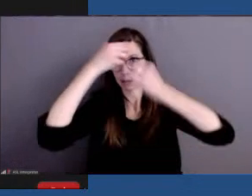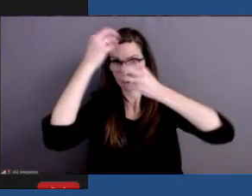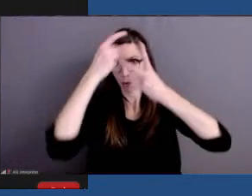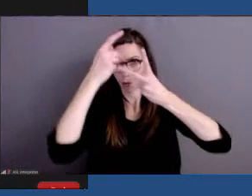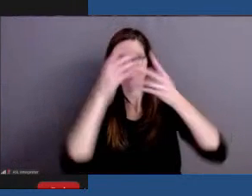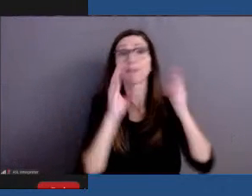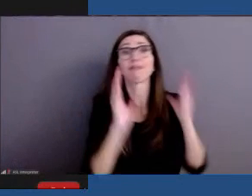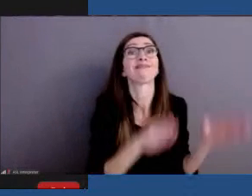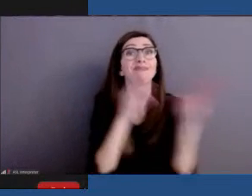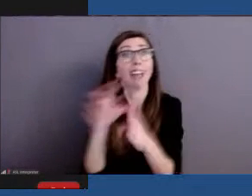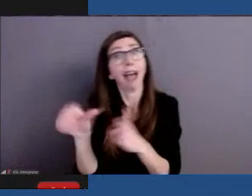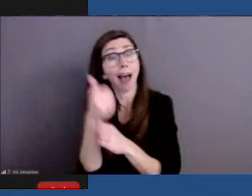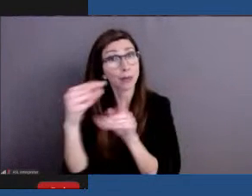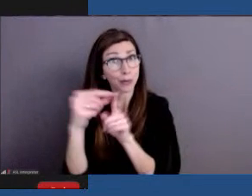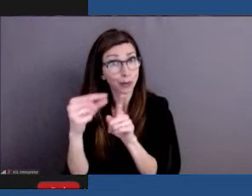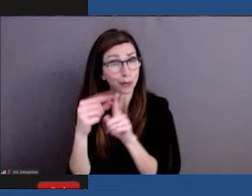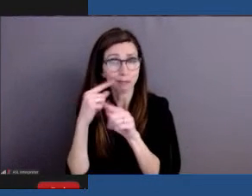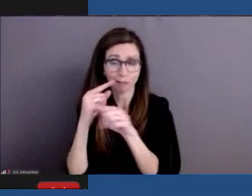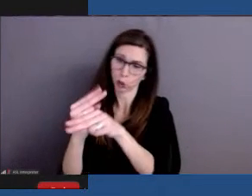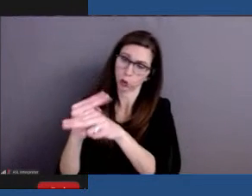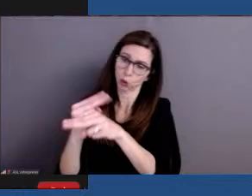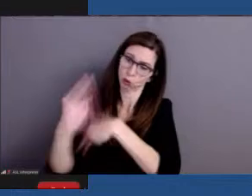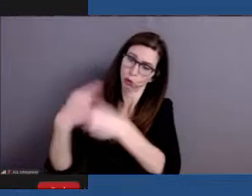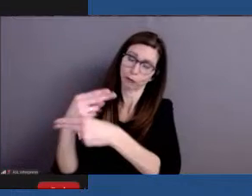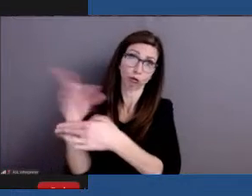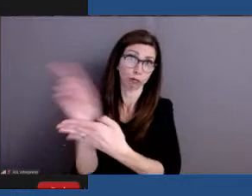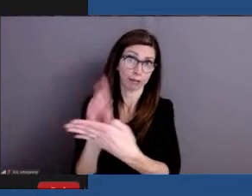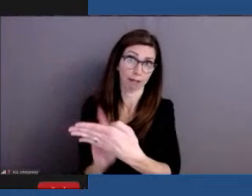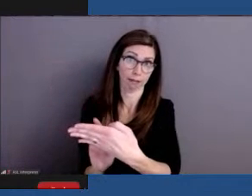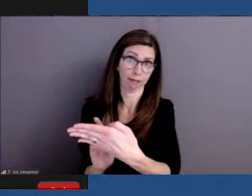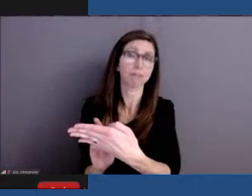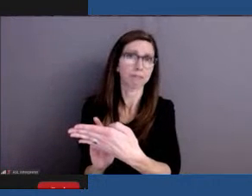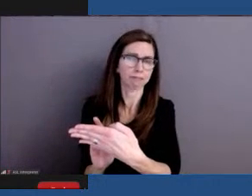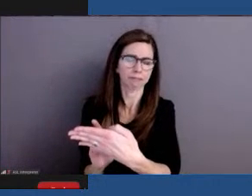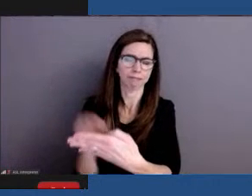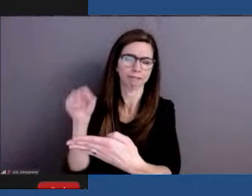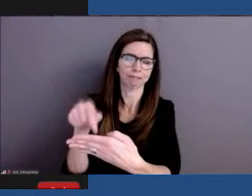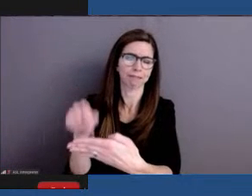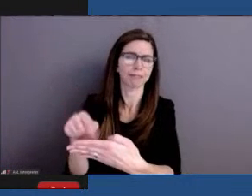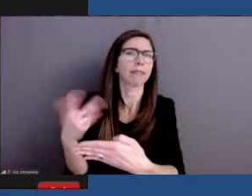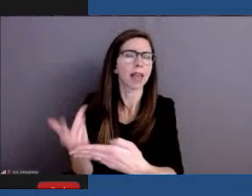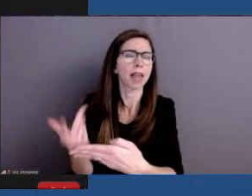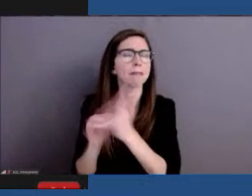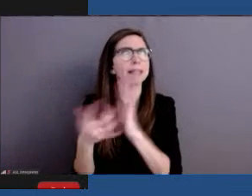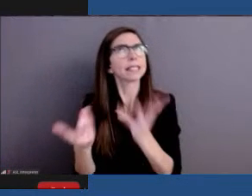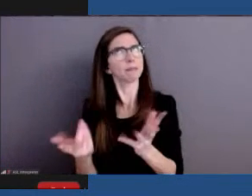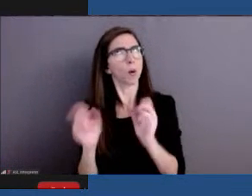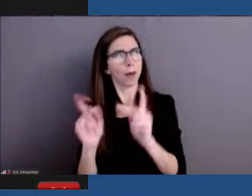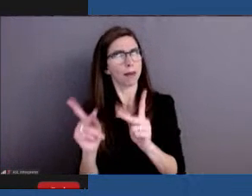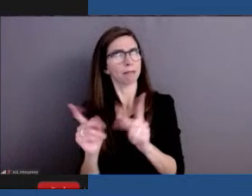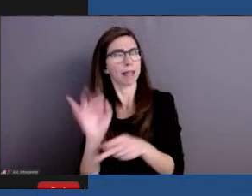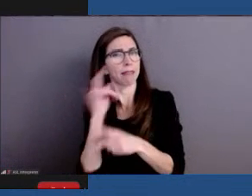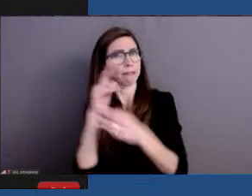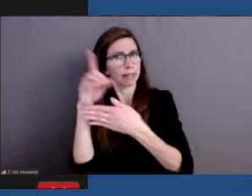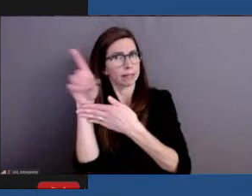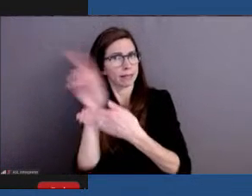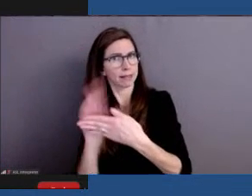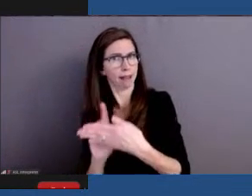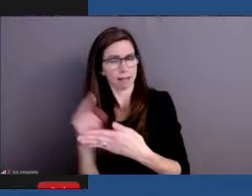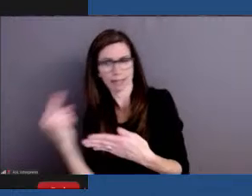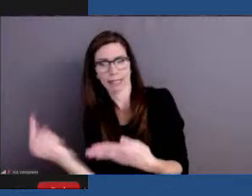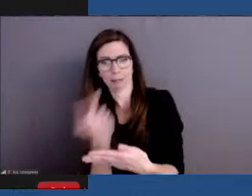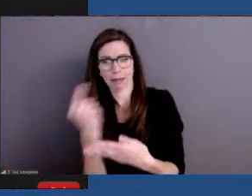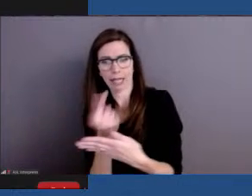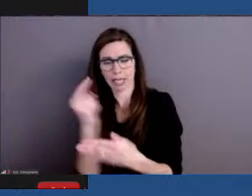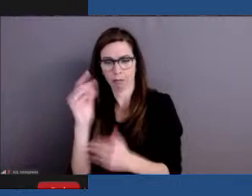design, and it's really thinking about how do we design an environment that's usable by everybody. And it's really still